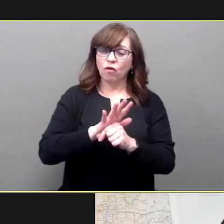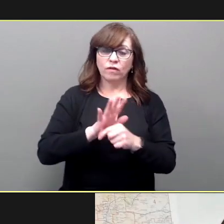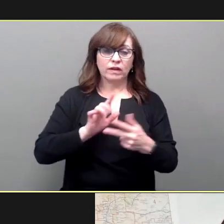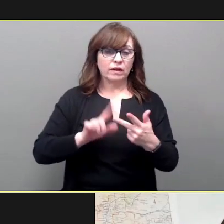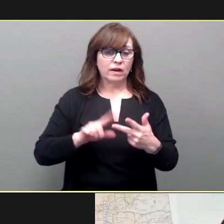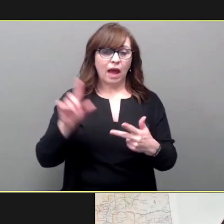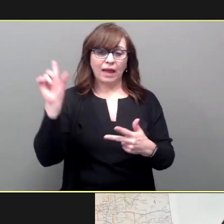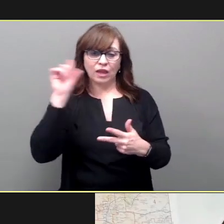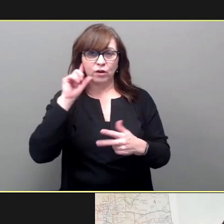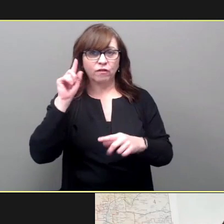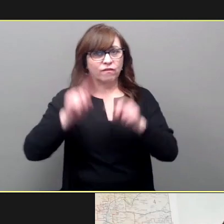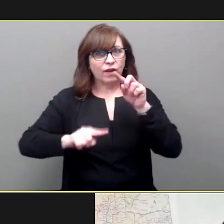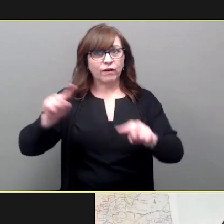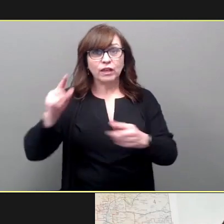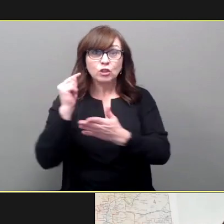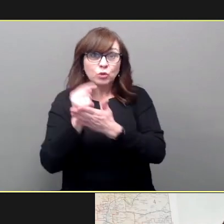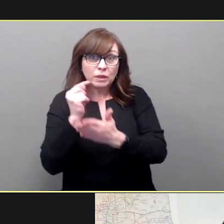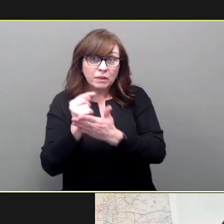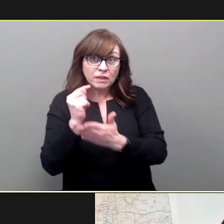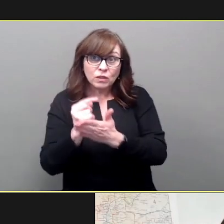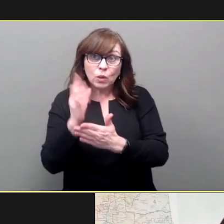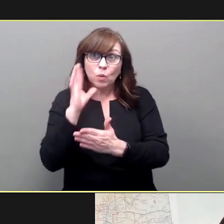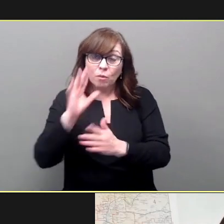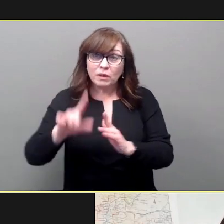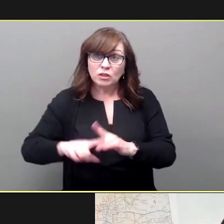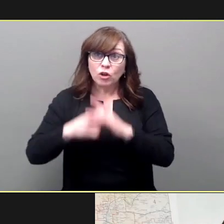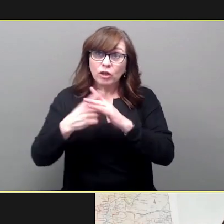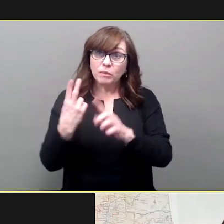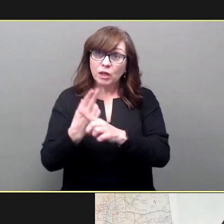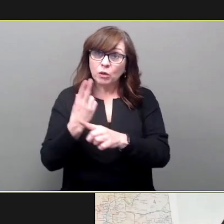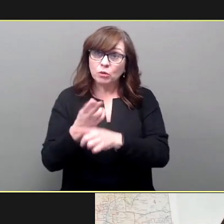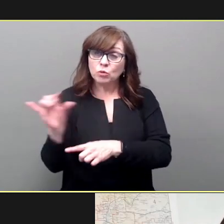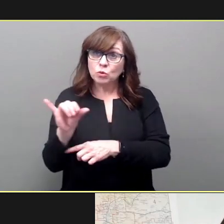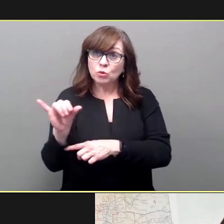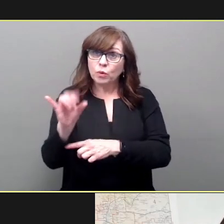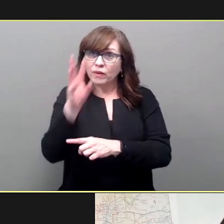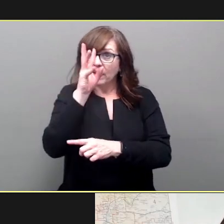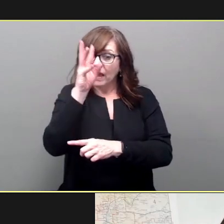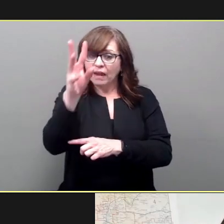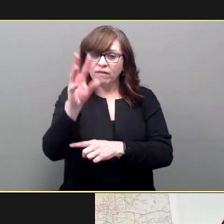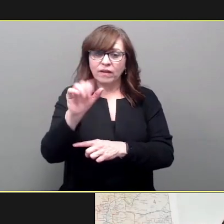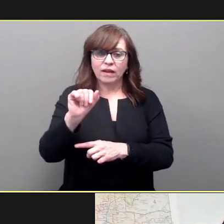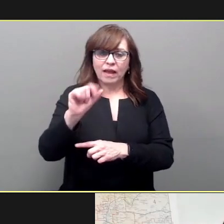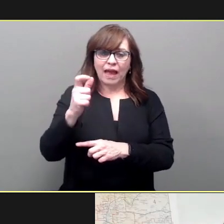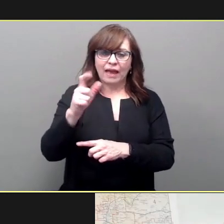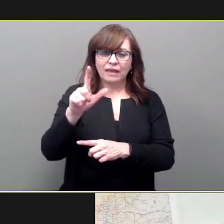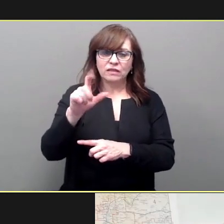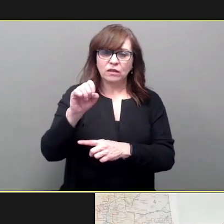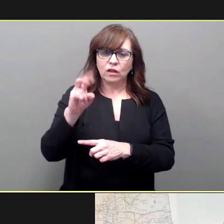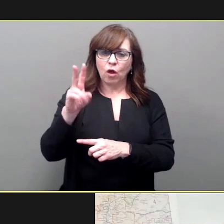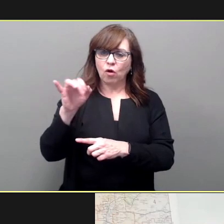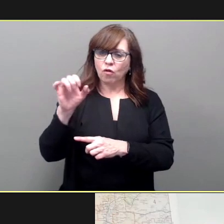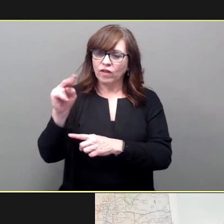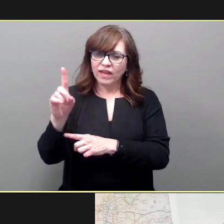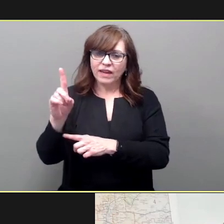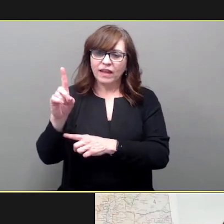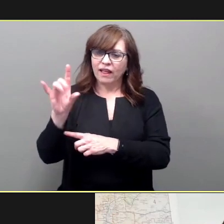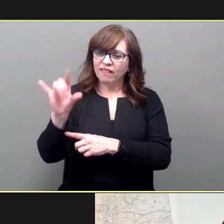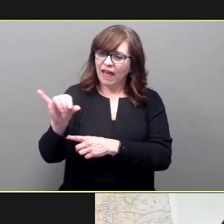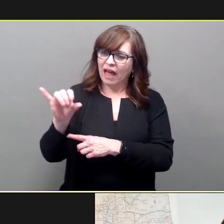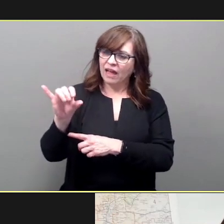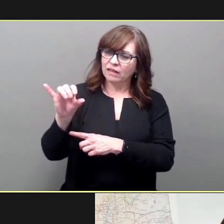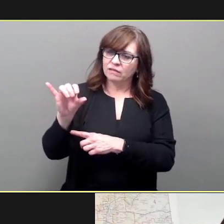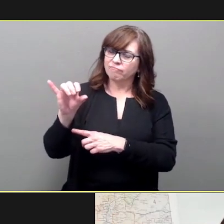home too. I mean, we're with the advent of Paxlovid, which is that oral agent, which is